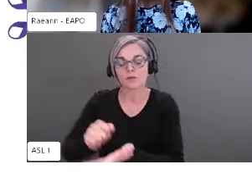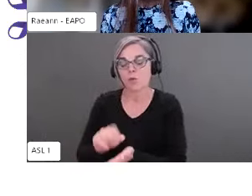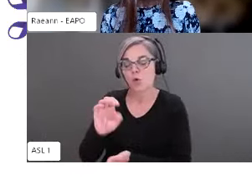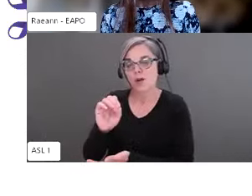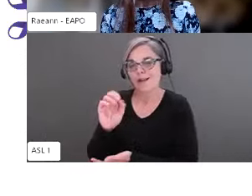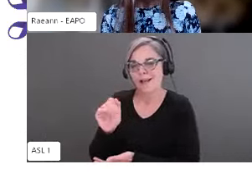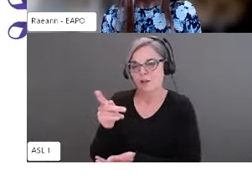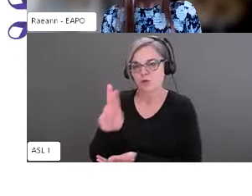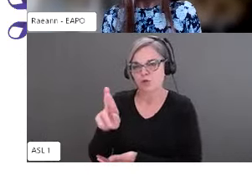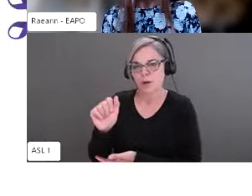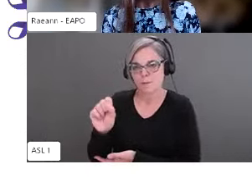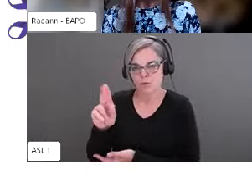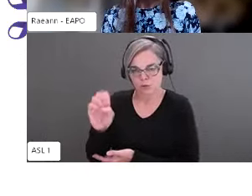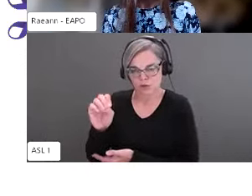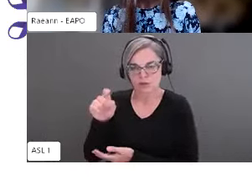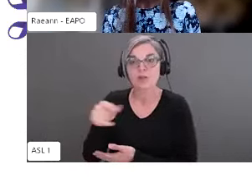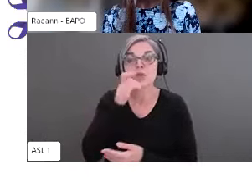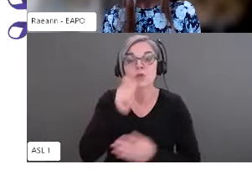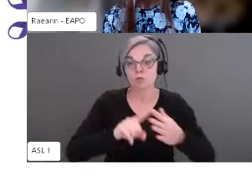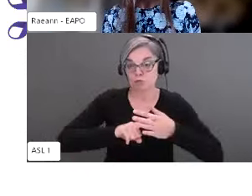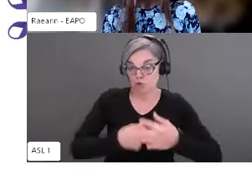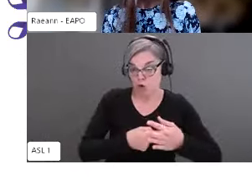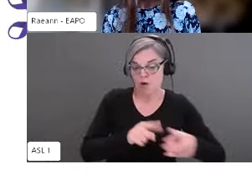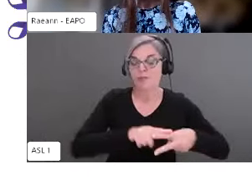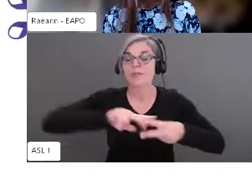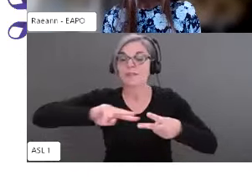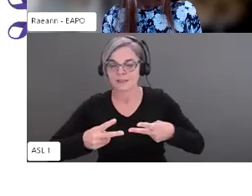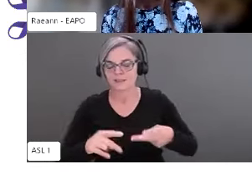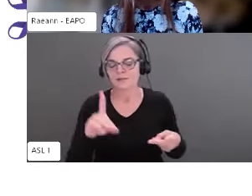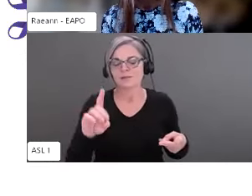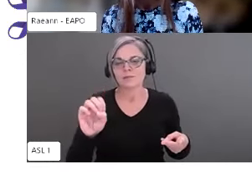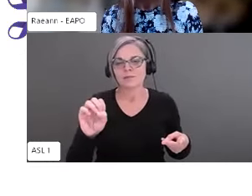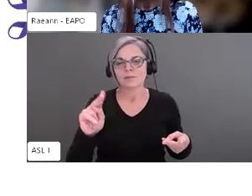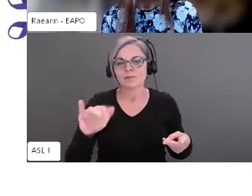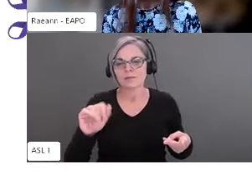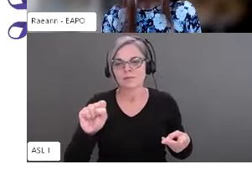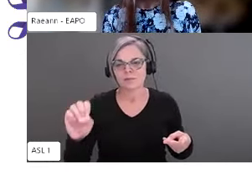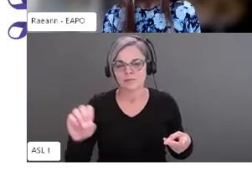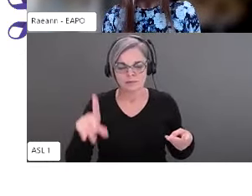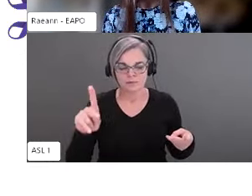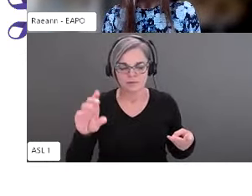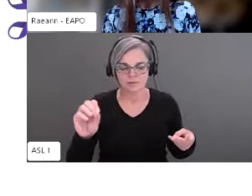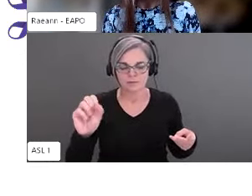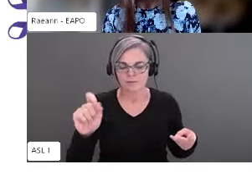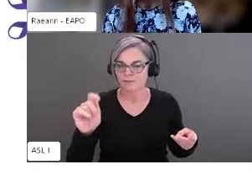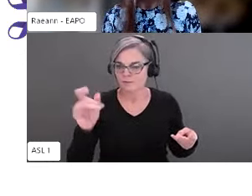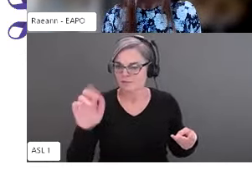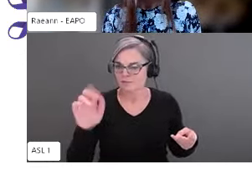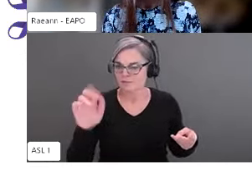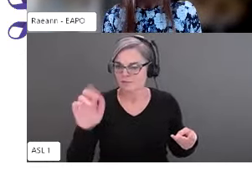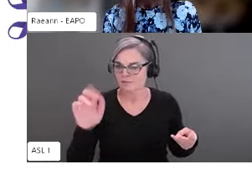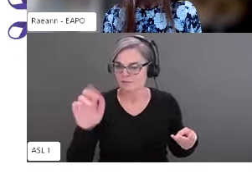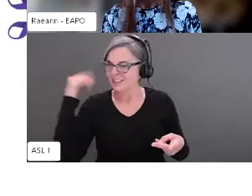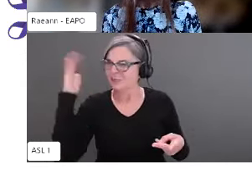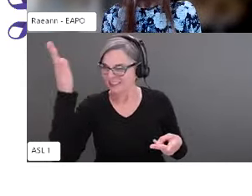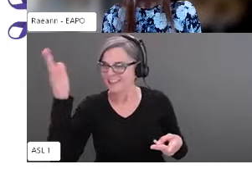our presentation and followed by Denise Koster, who has joined us for previous webinars, and we're pleased that she's come back to share her wealth of